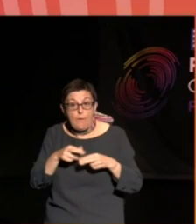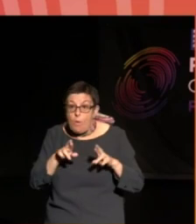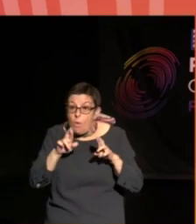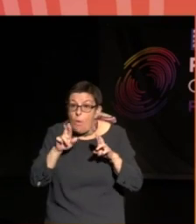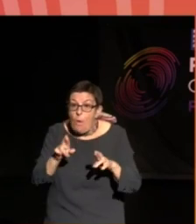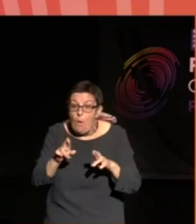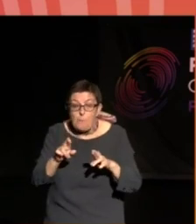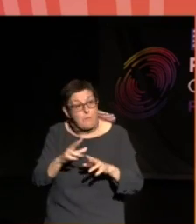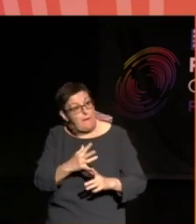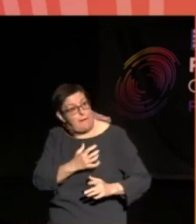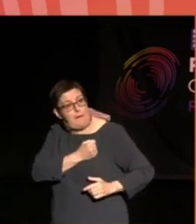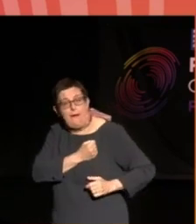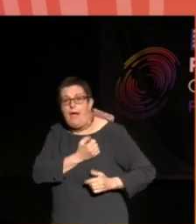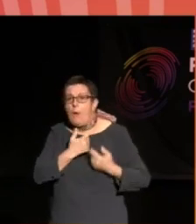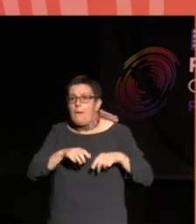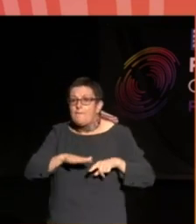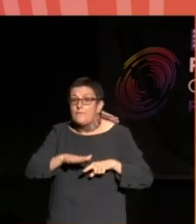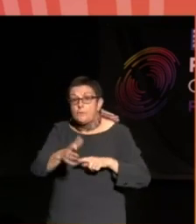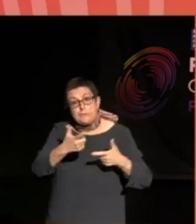future.